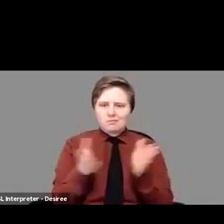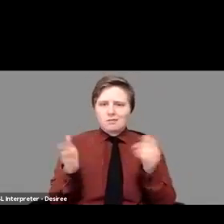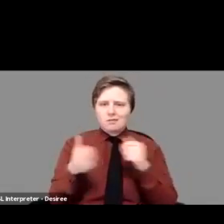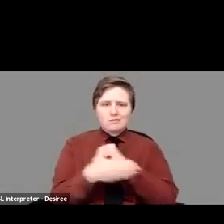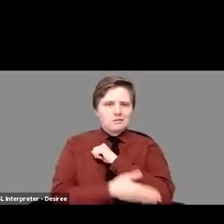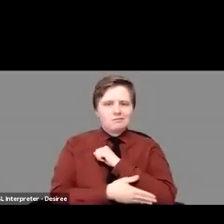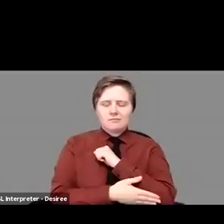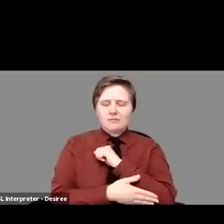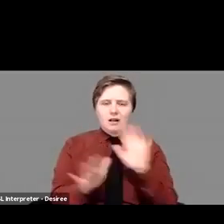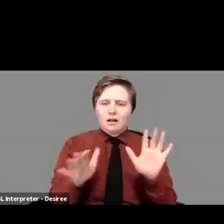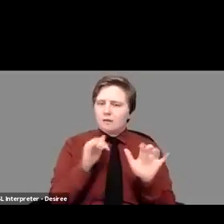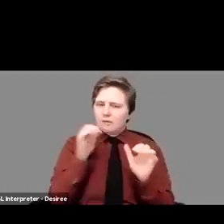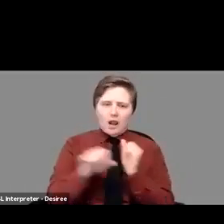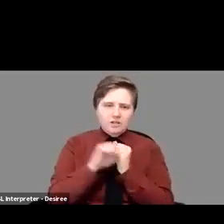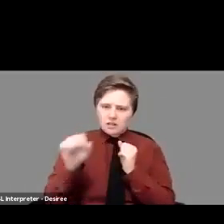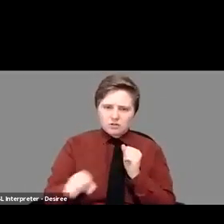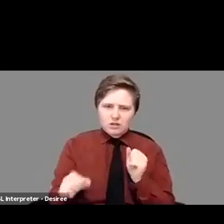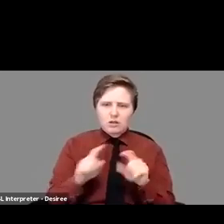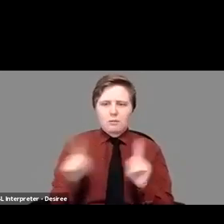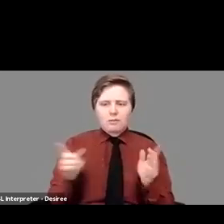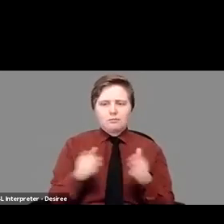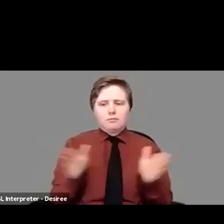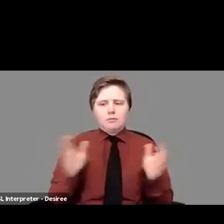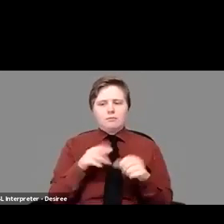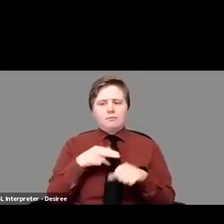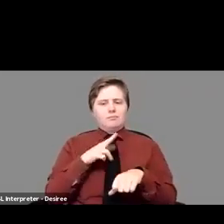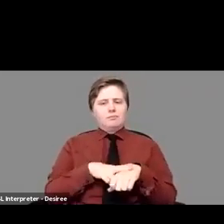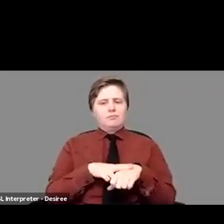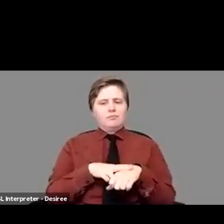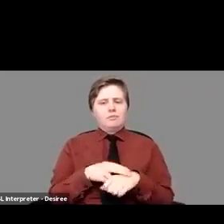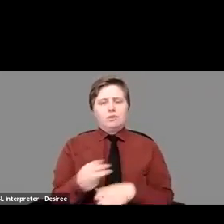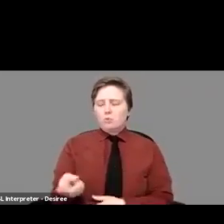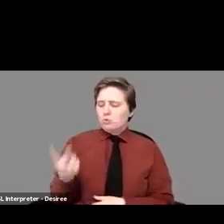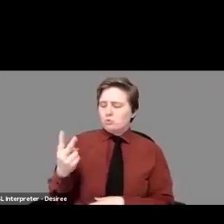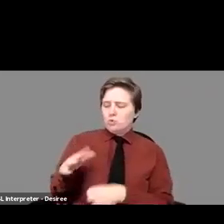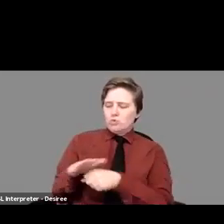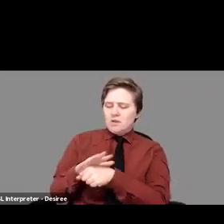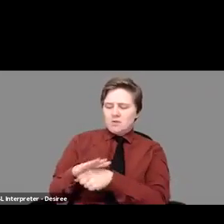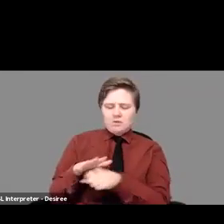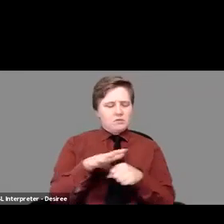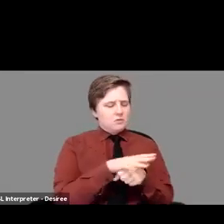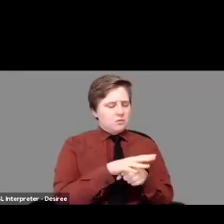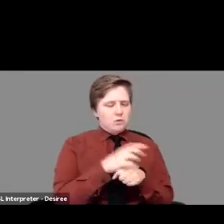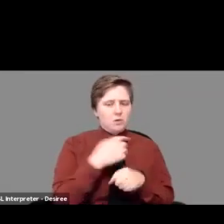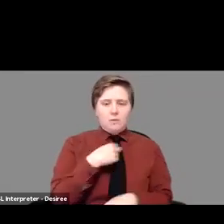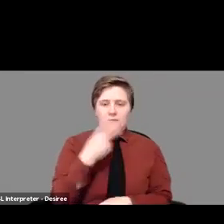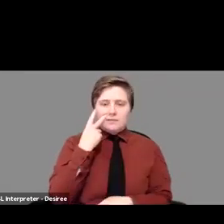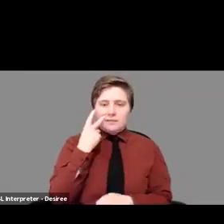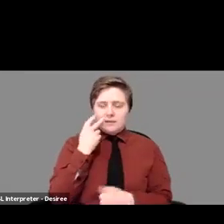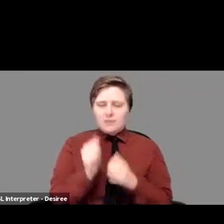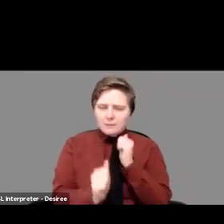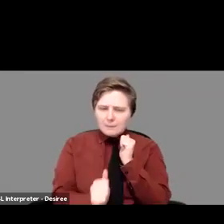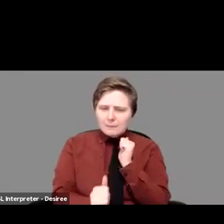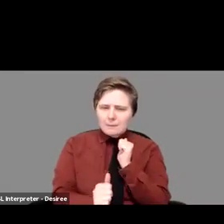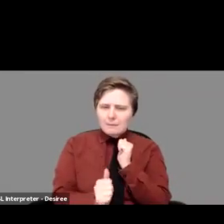don't think it's an exaggeration to say that 2 of the areas where we've seen some of the most,